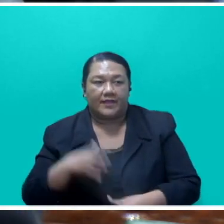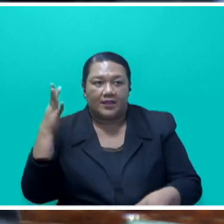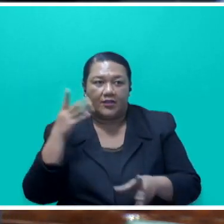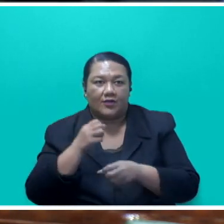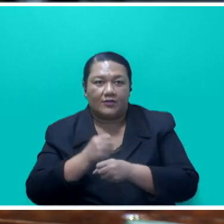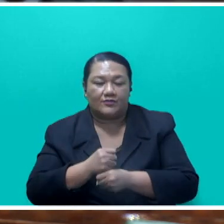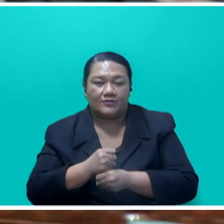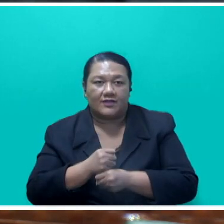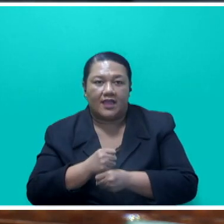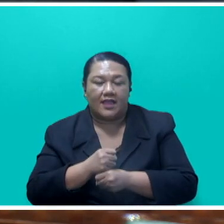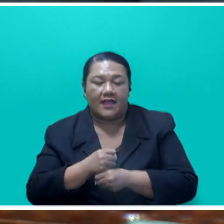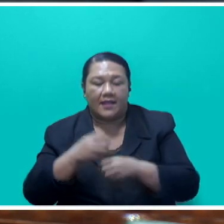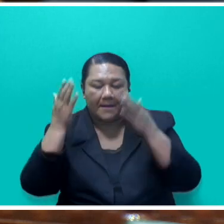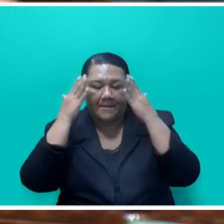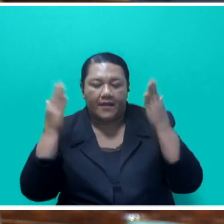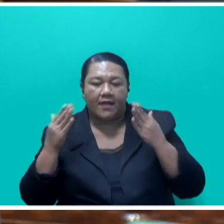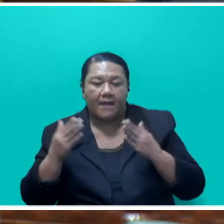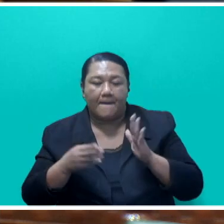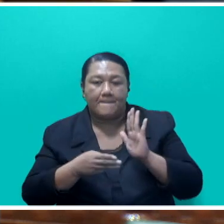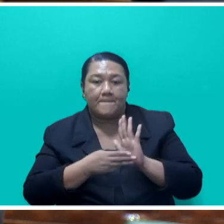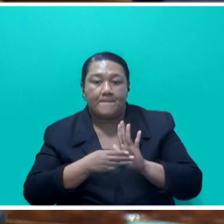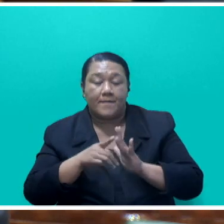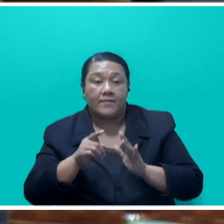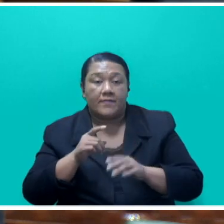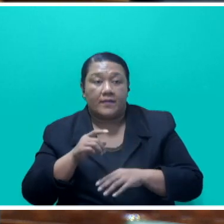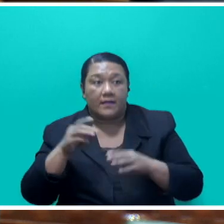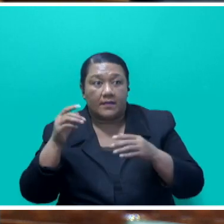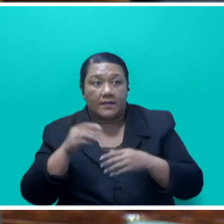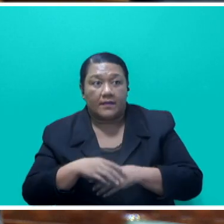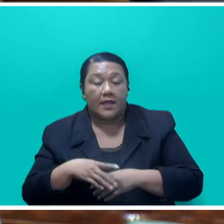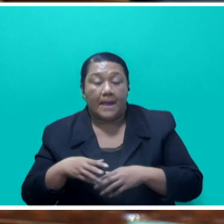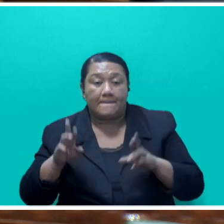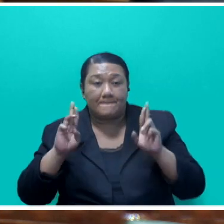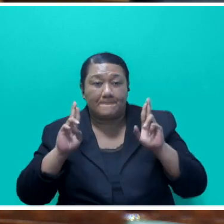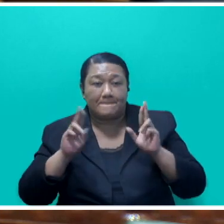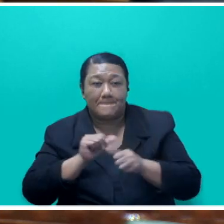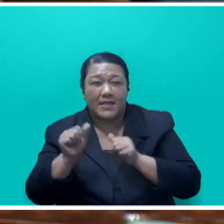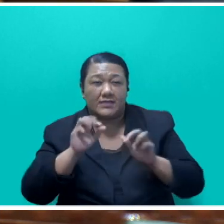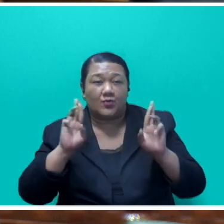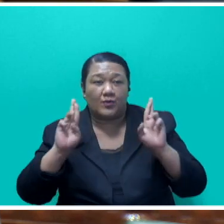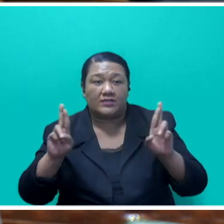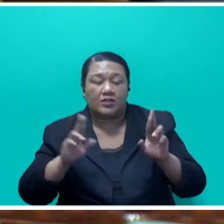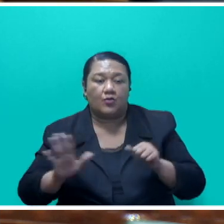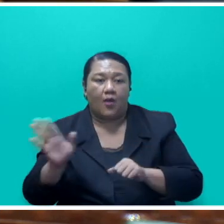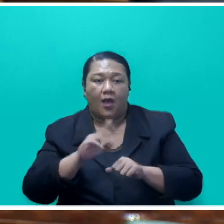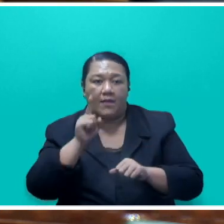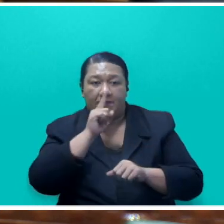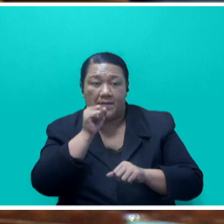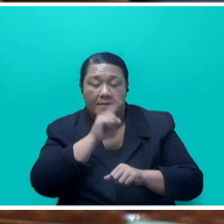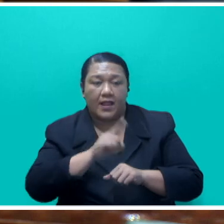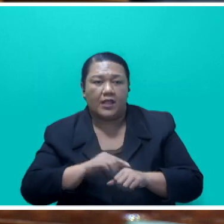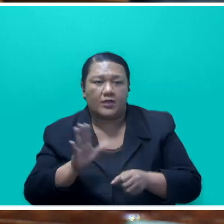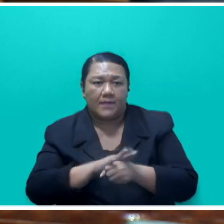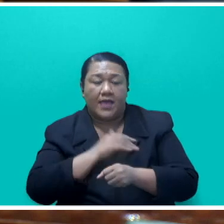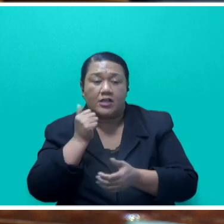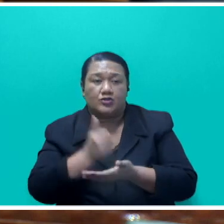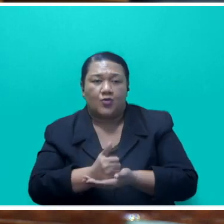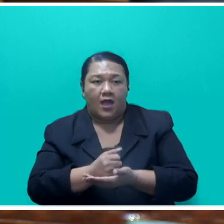Accordingly, there should be no doubt in the mind of anybody as to the legitimacy of our